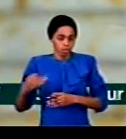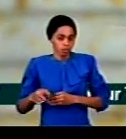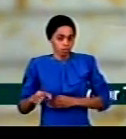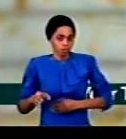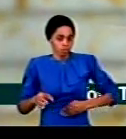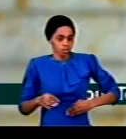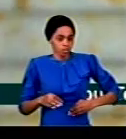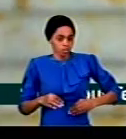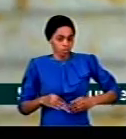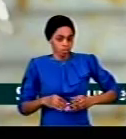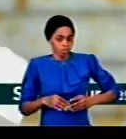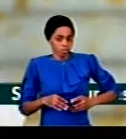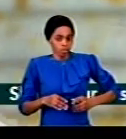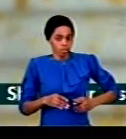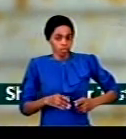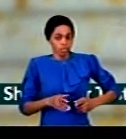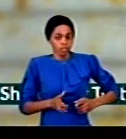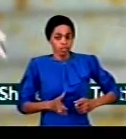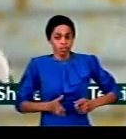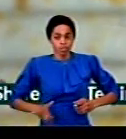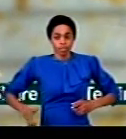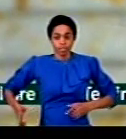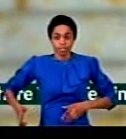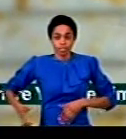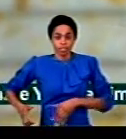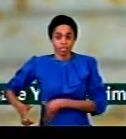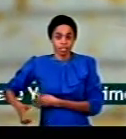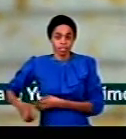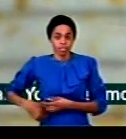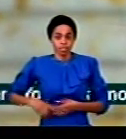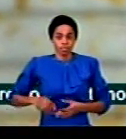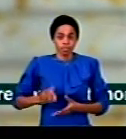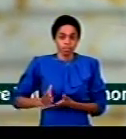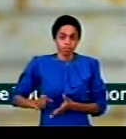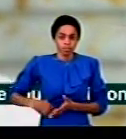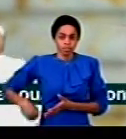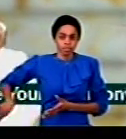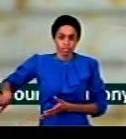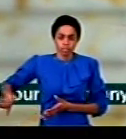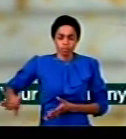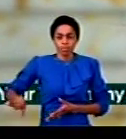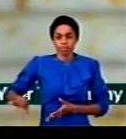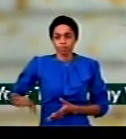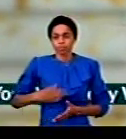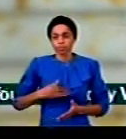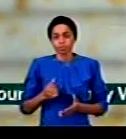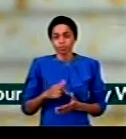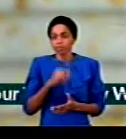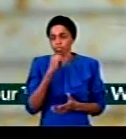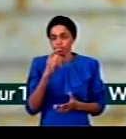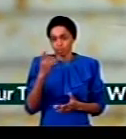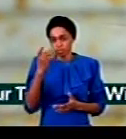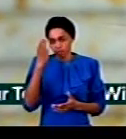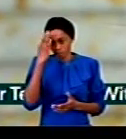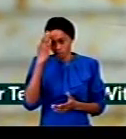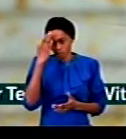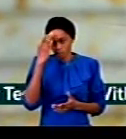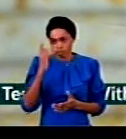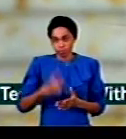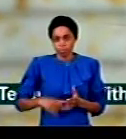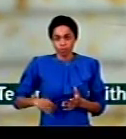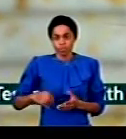my womb that passed through my kitchen and left. So I was now wondering who went out while we were praying. After the prayer, I opened my